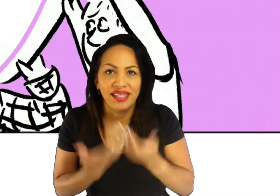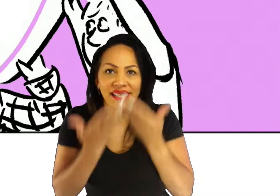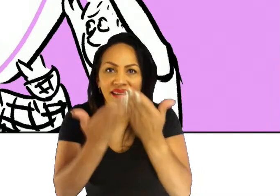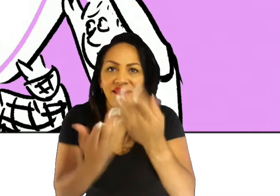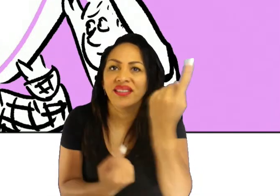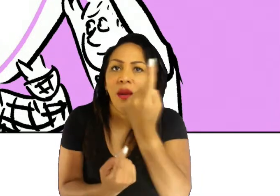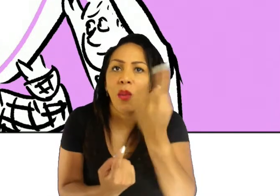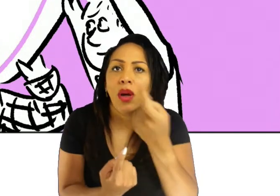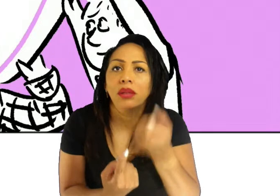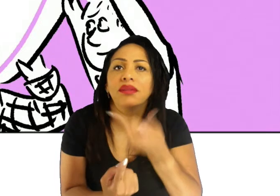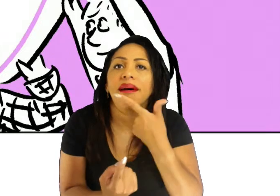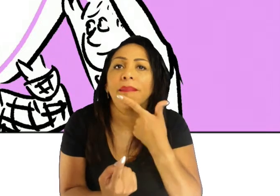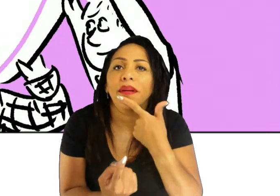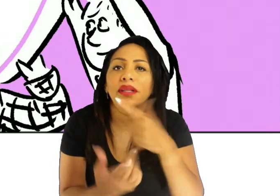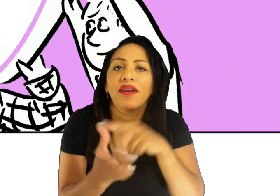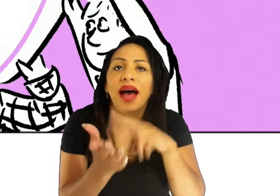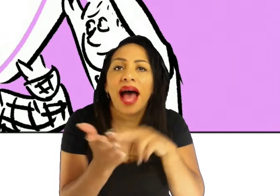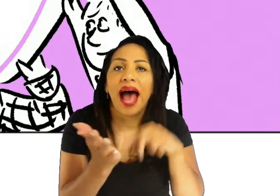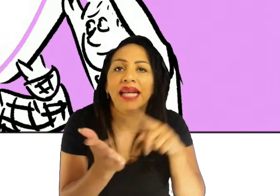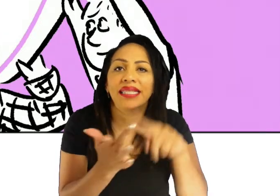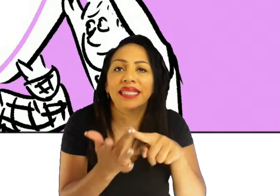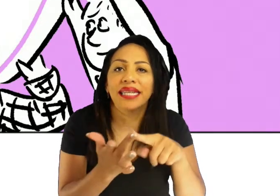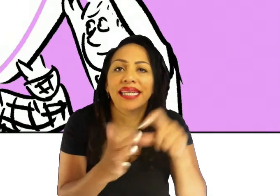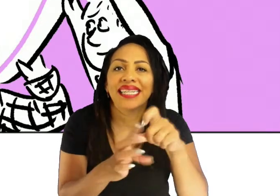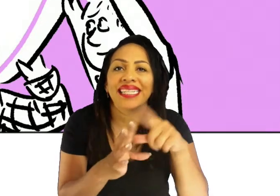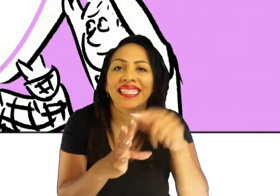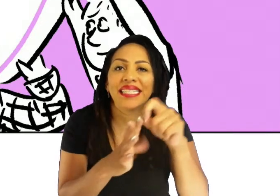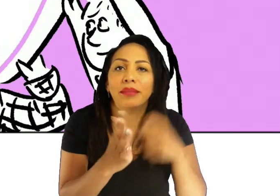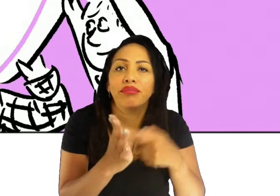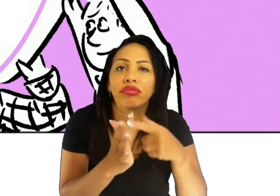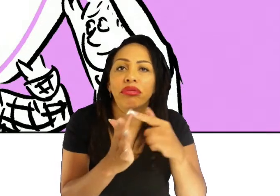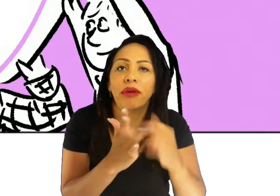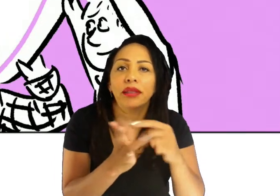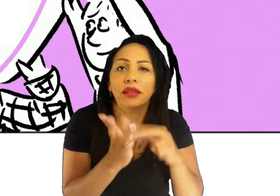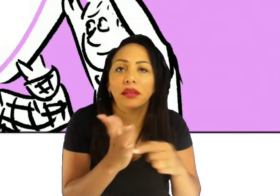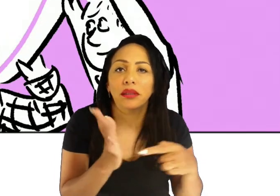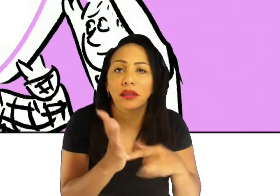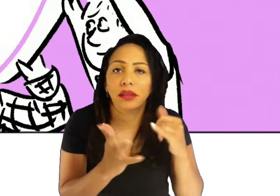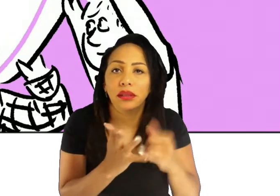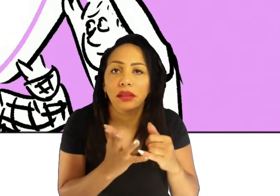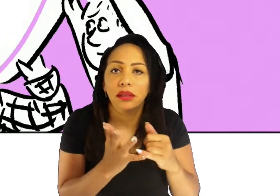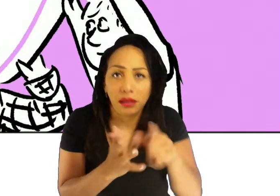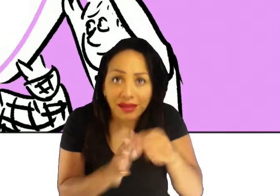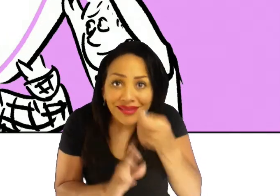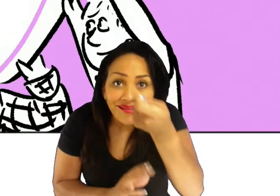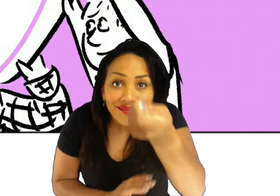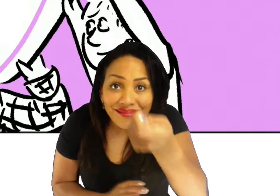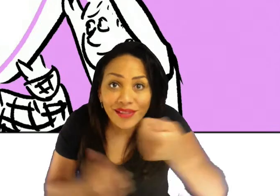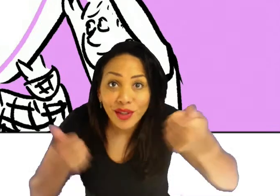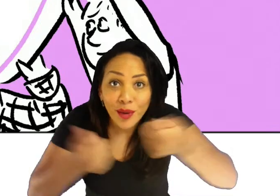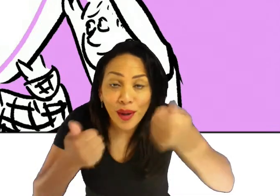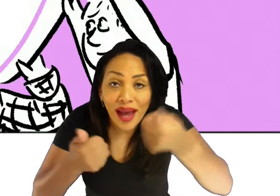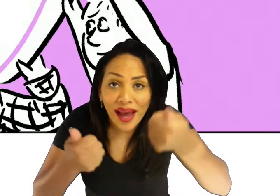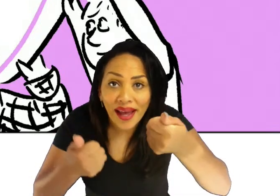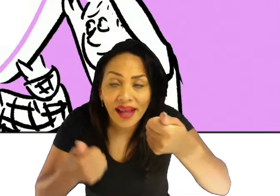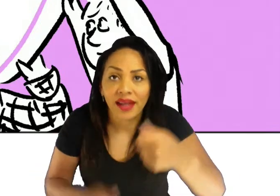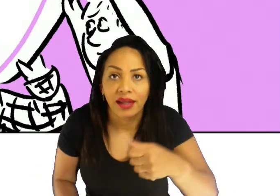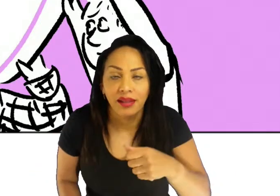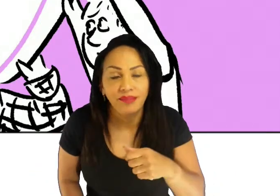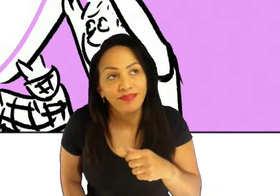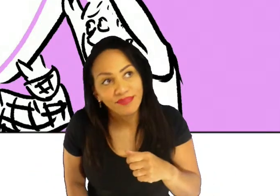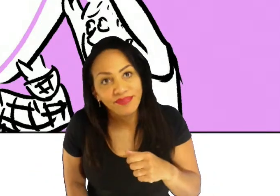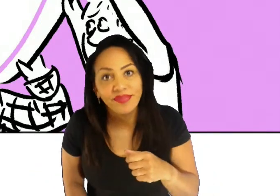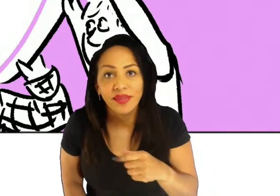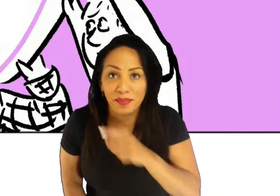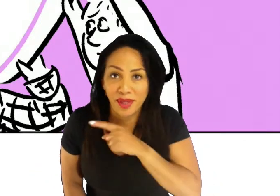because the world around us is the problem. Yes, maybe their brain chemistry, that does happen a